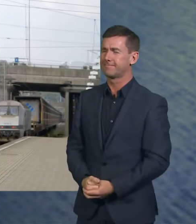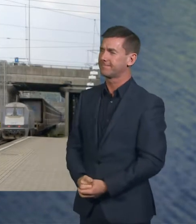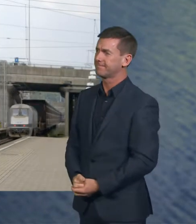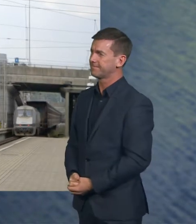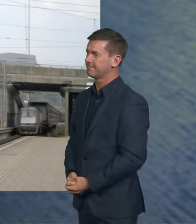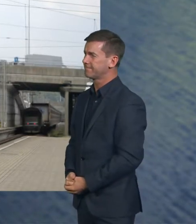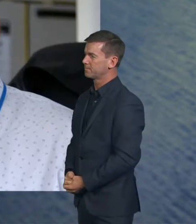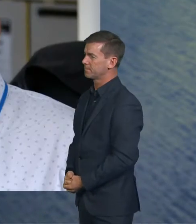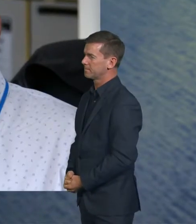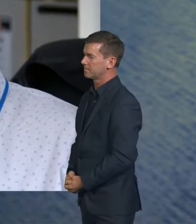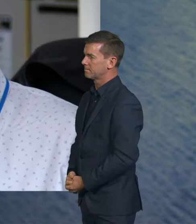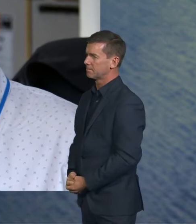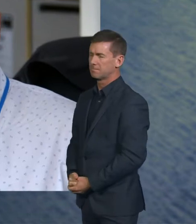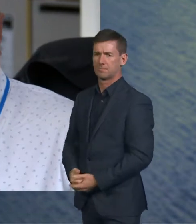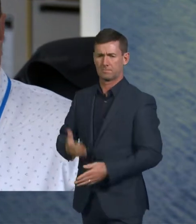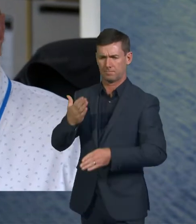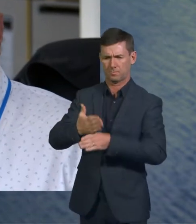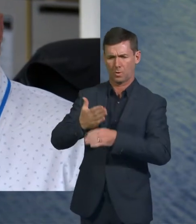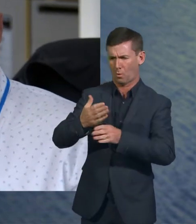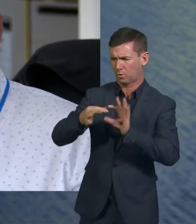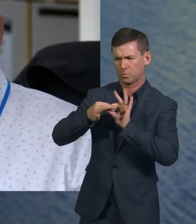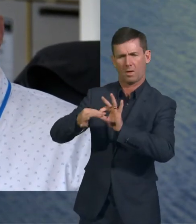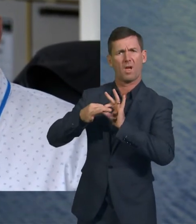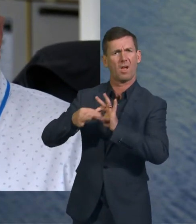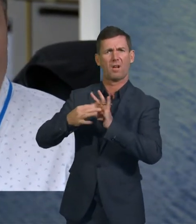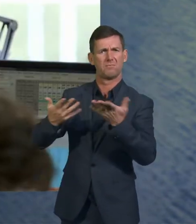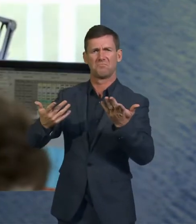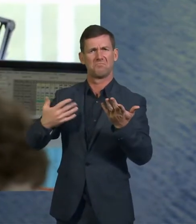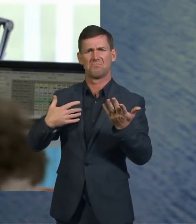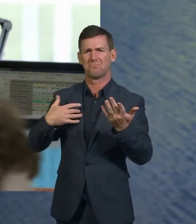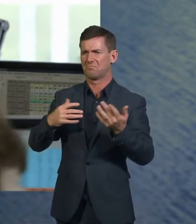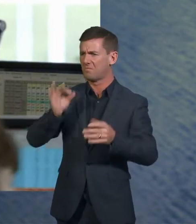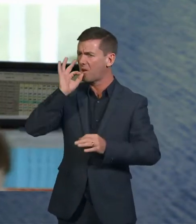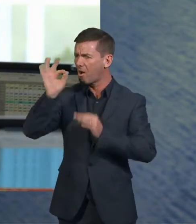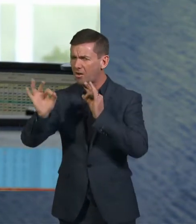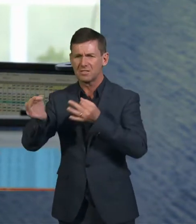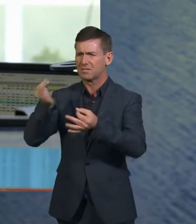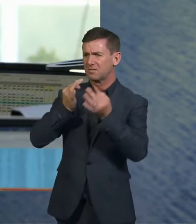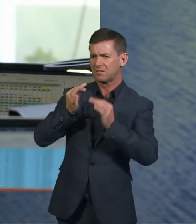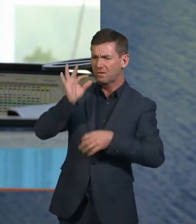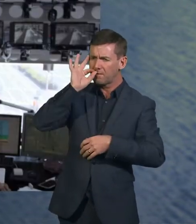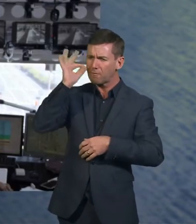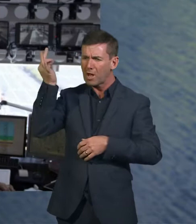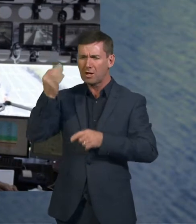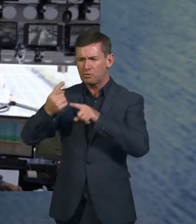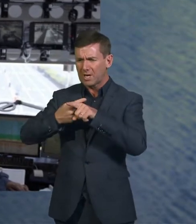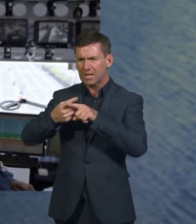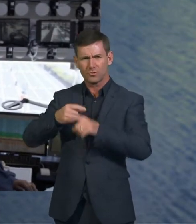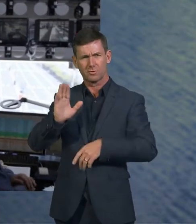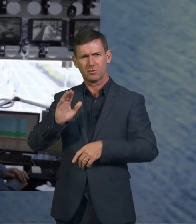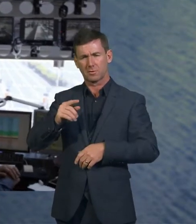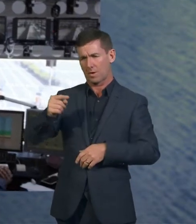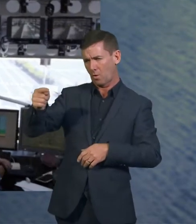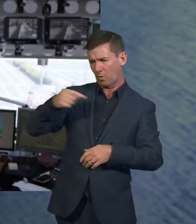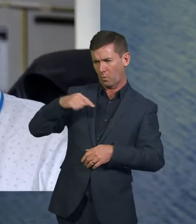We work together and we don't ask any questions about French or English. And, the difference makes the strength.